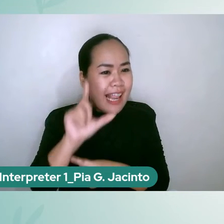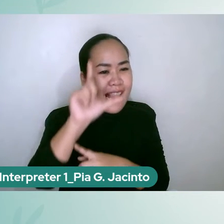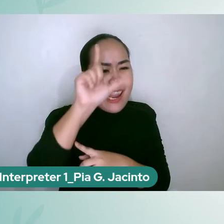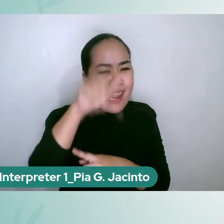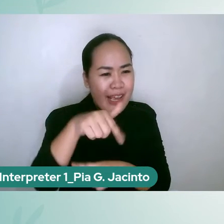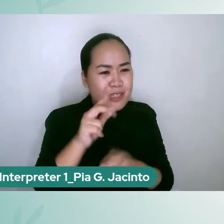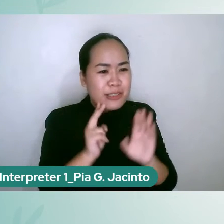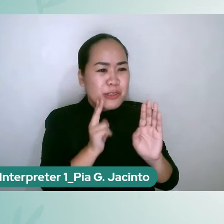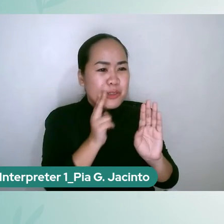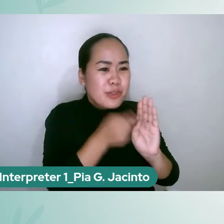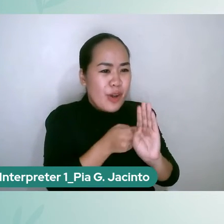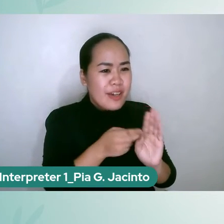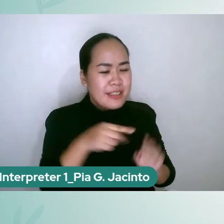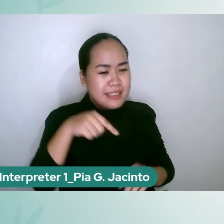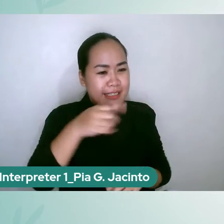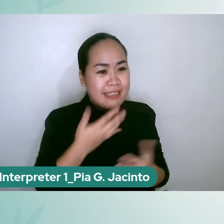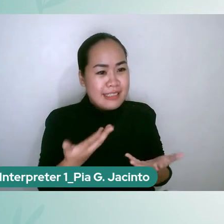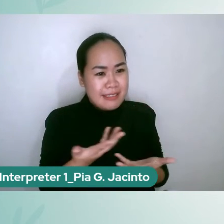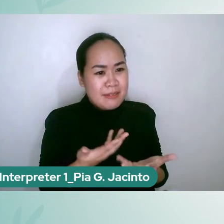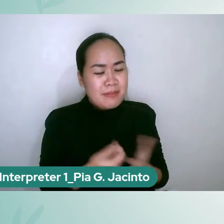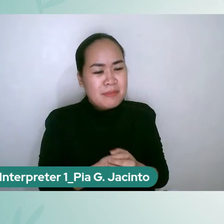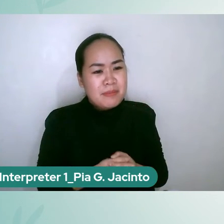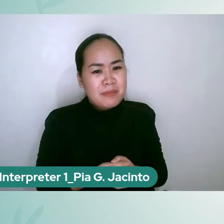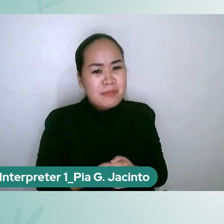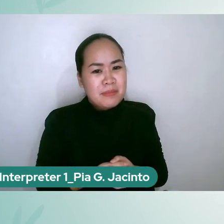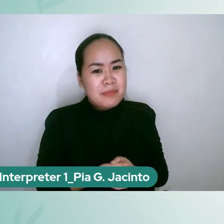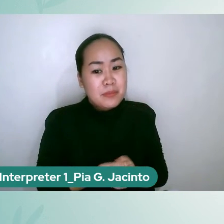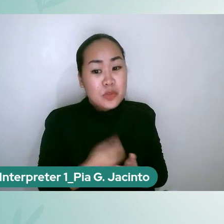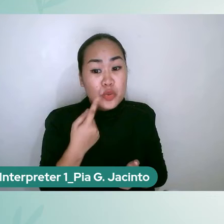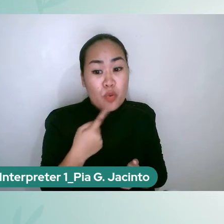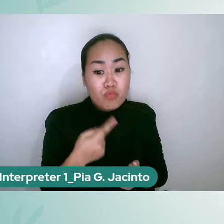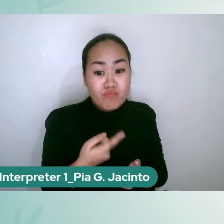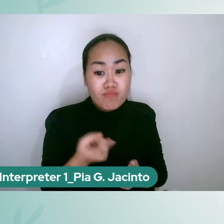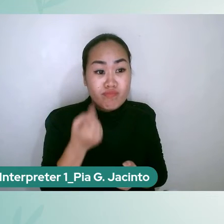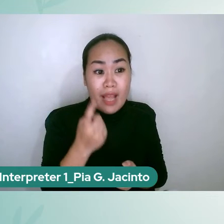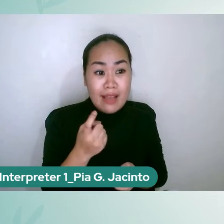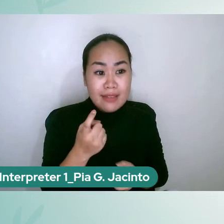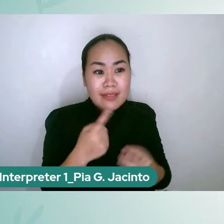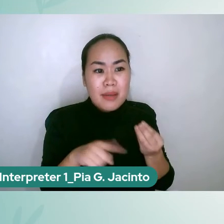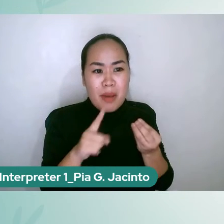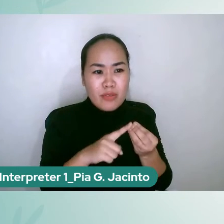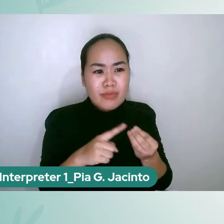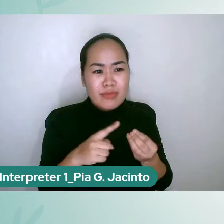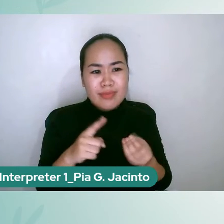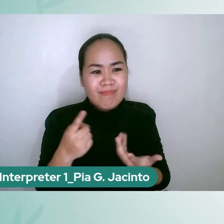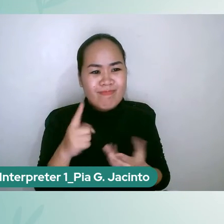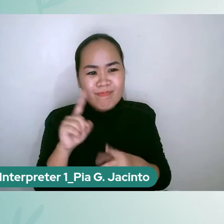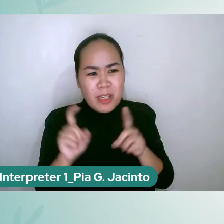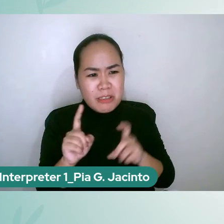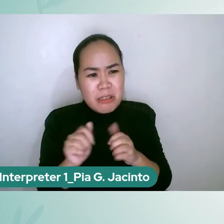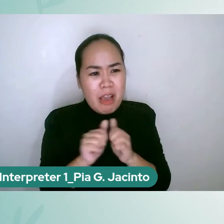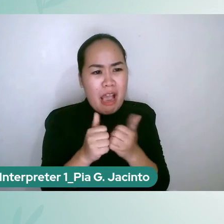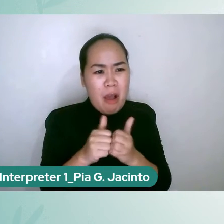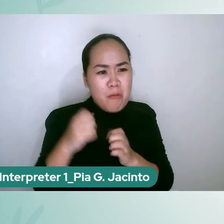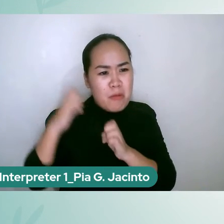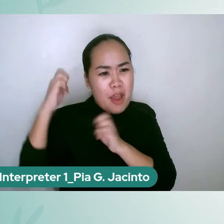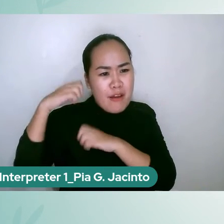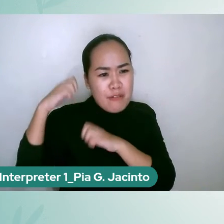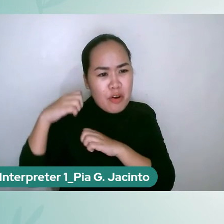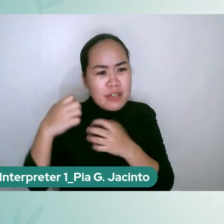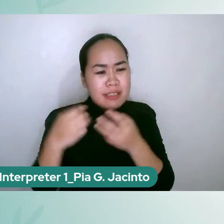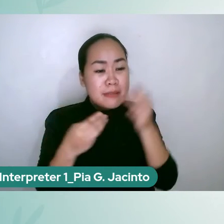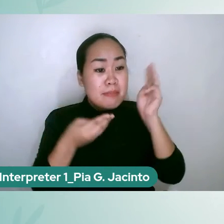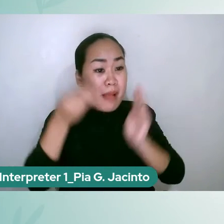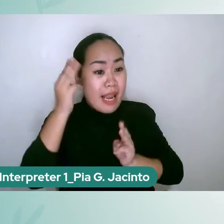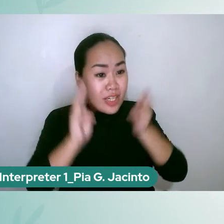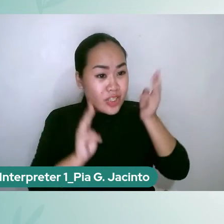this session. And so for those of us who have questions about the effort in Malaysia, particularly when it comes